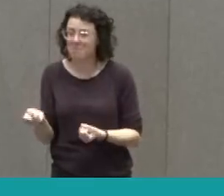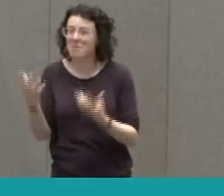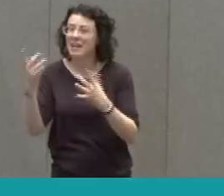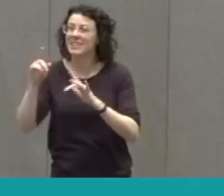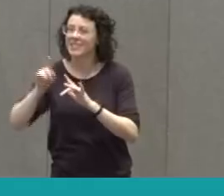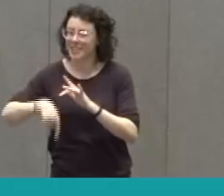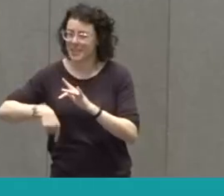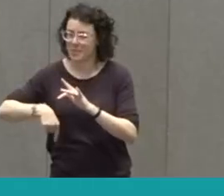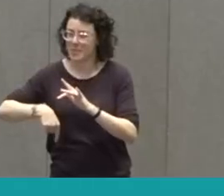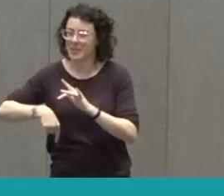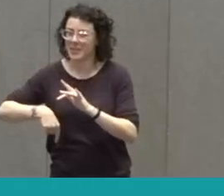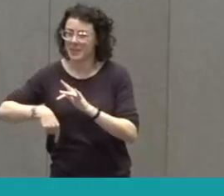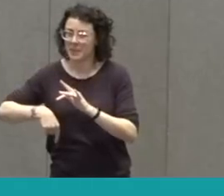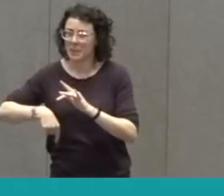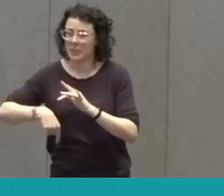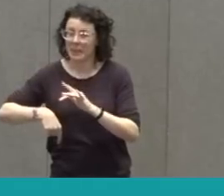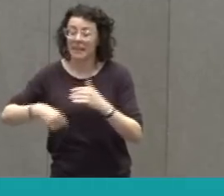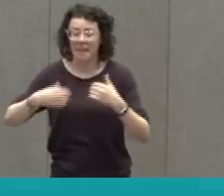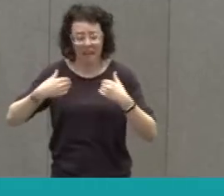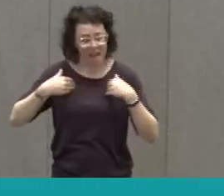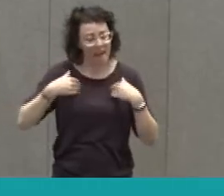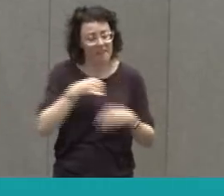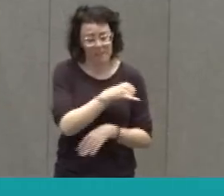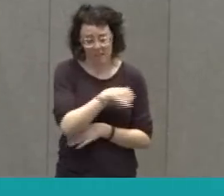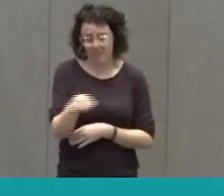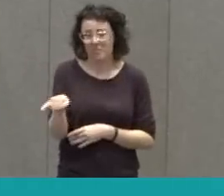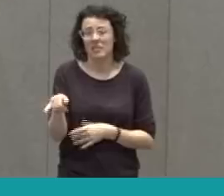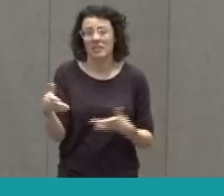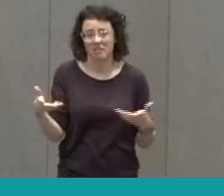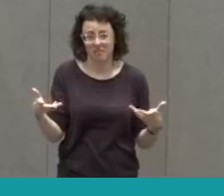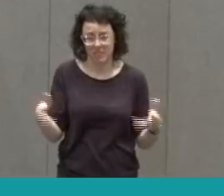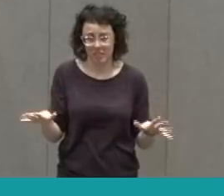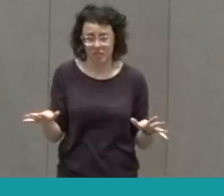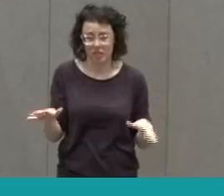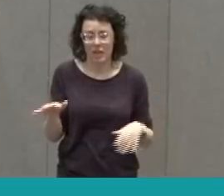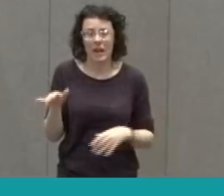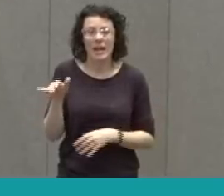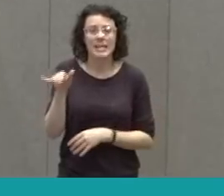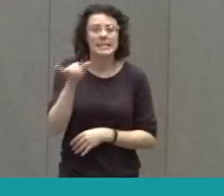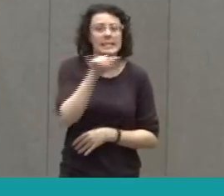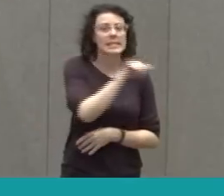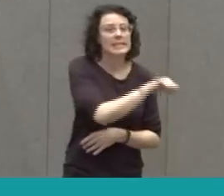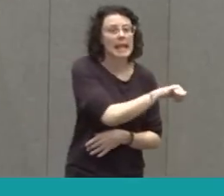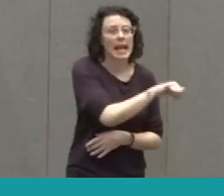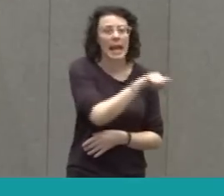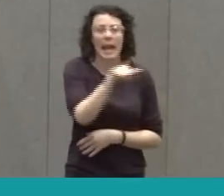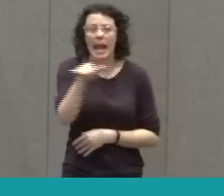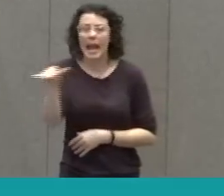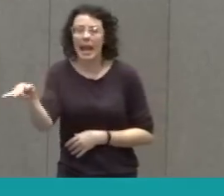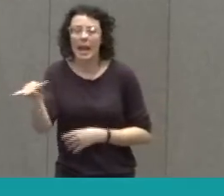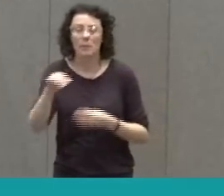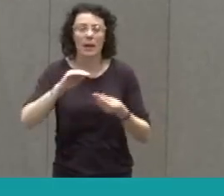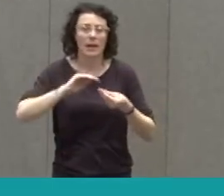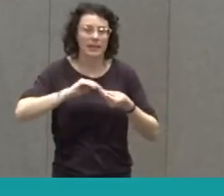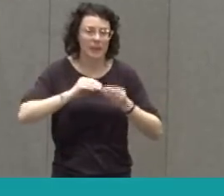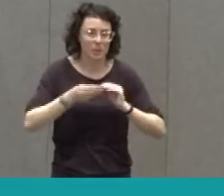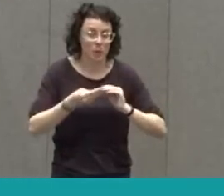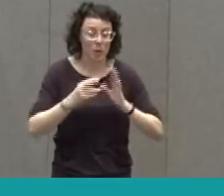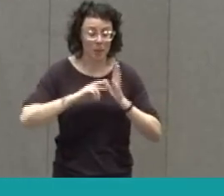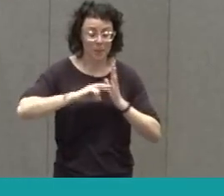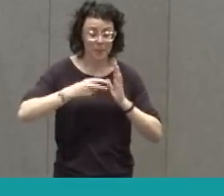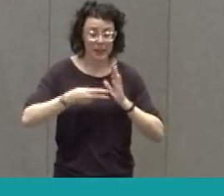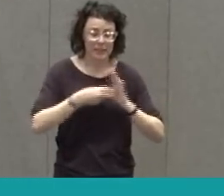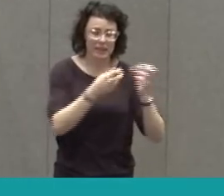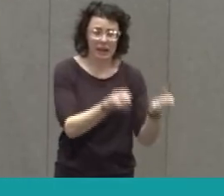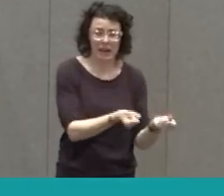Yeah, right? It's even underlined for you. Same number. So I have to have the same number of bikes